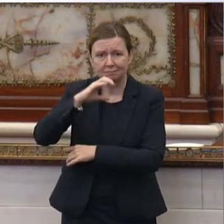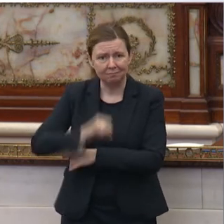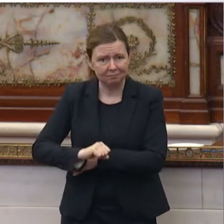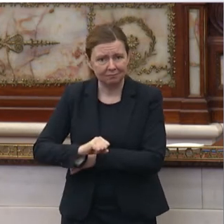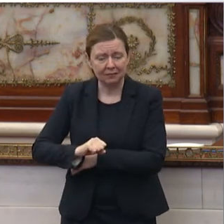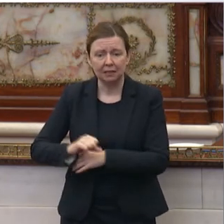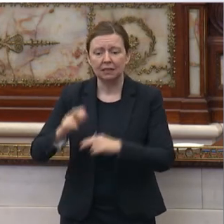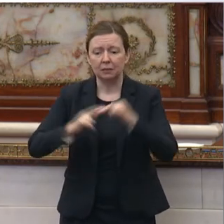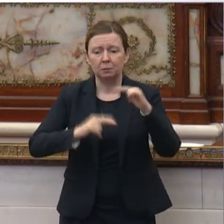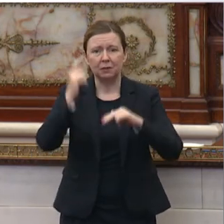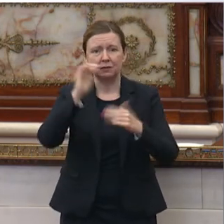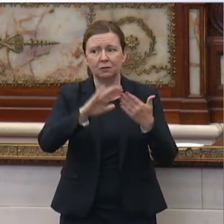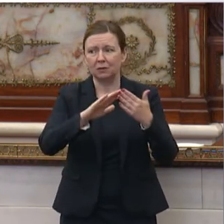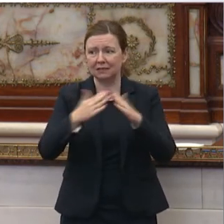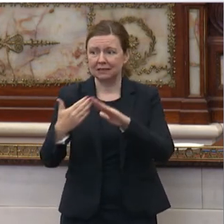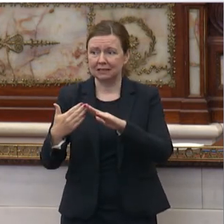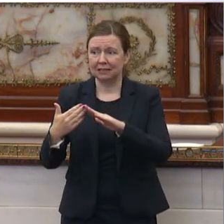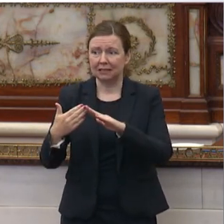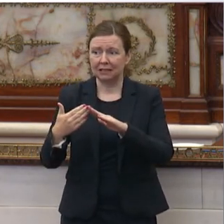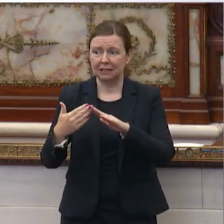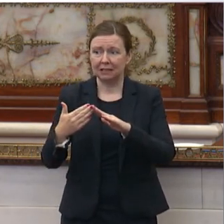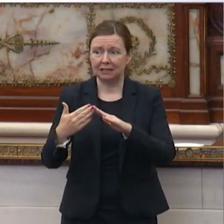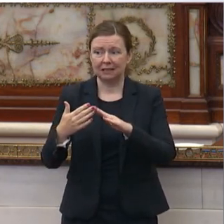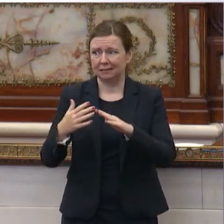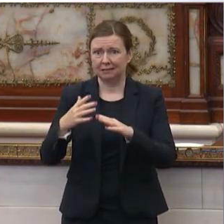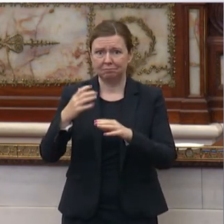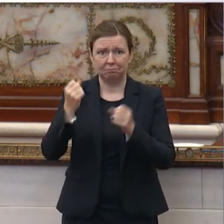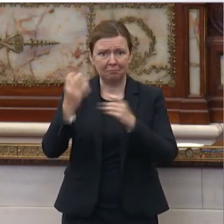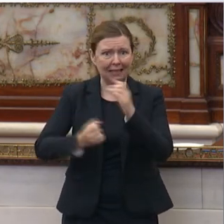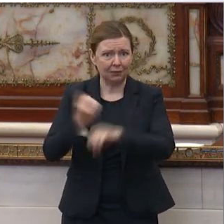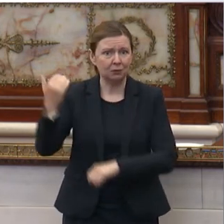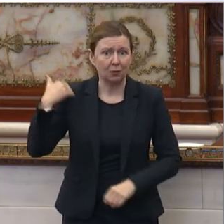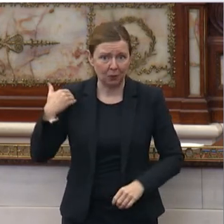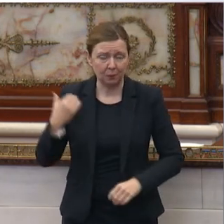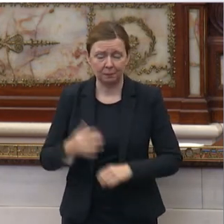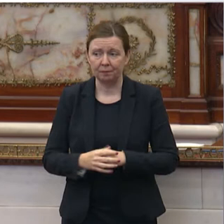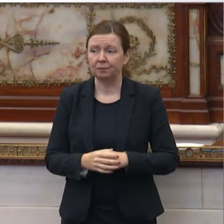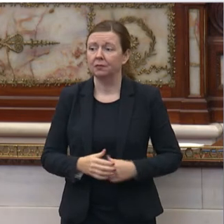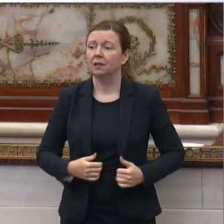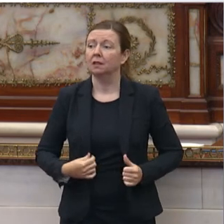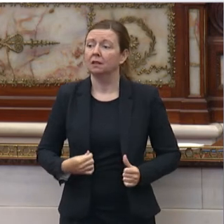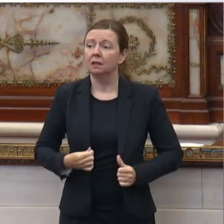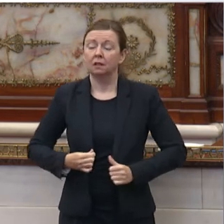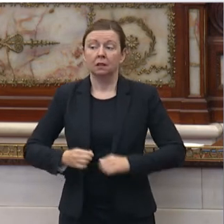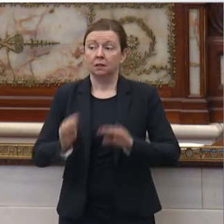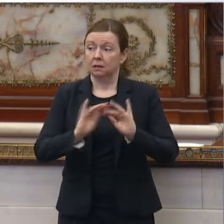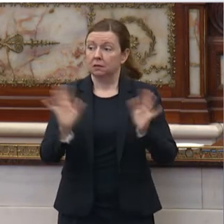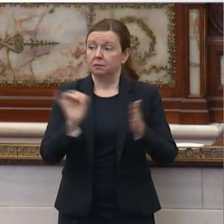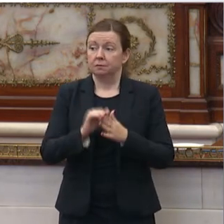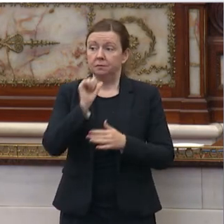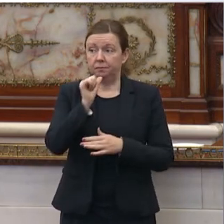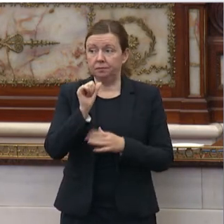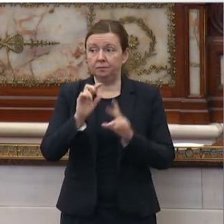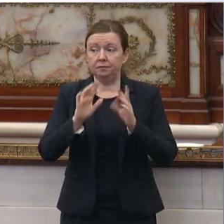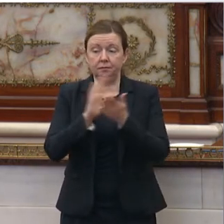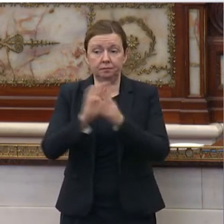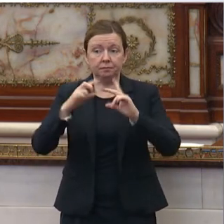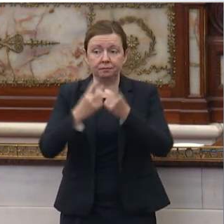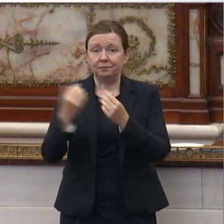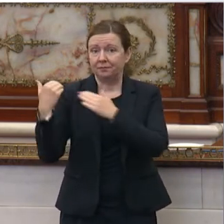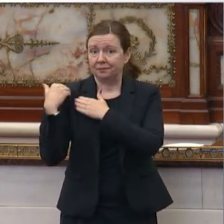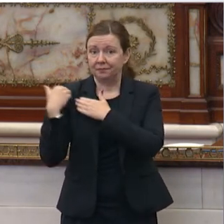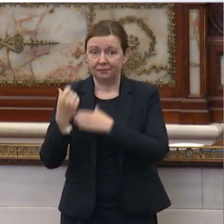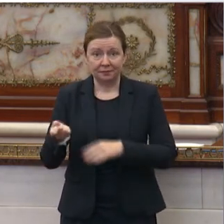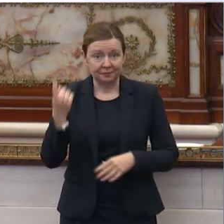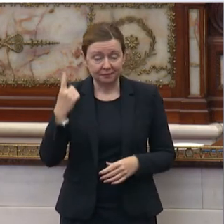built for a city of decades ago. And it's clear that this is not the school district's responsibility, actually,